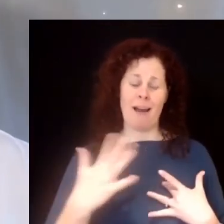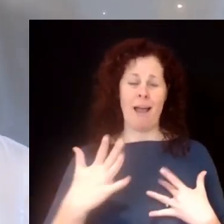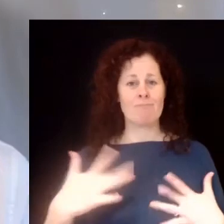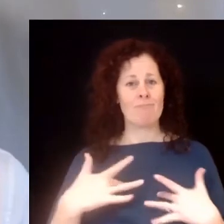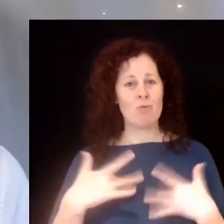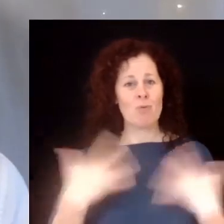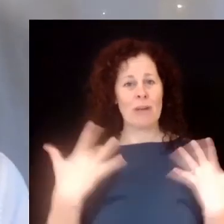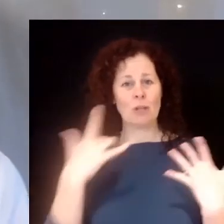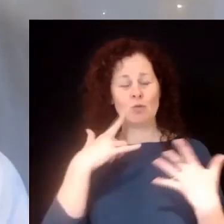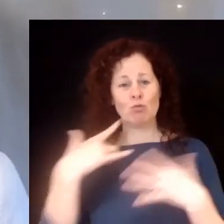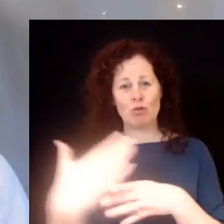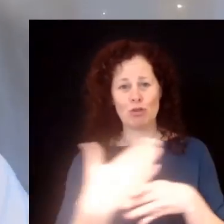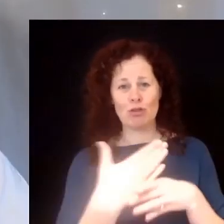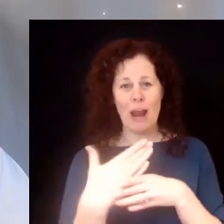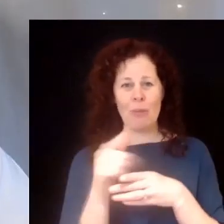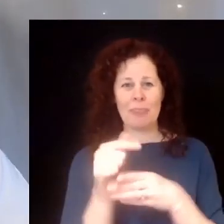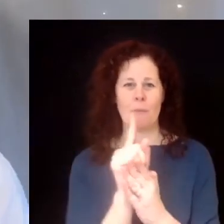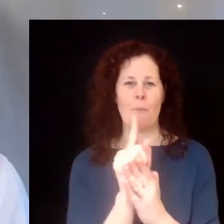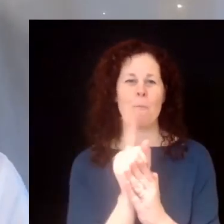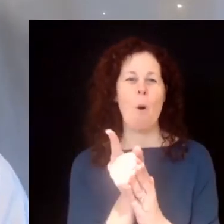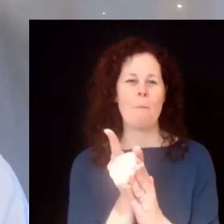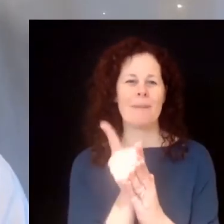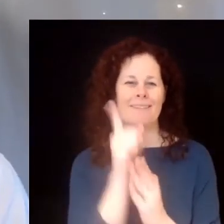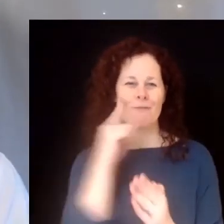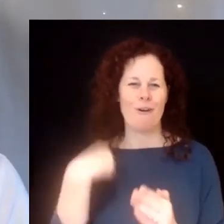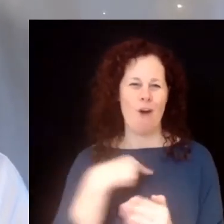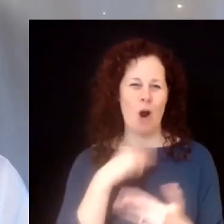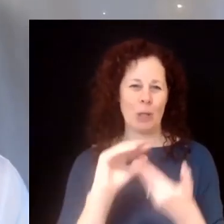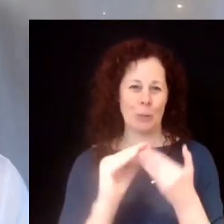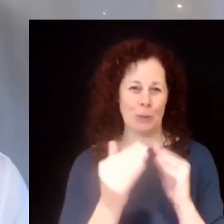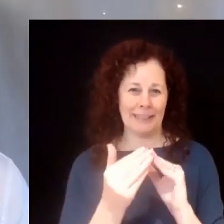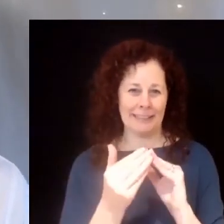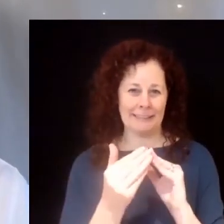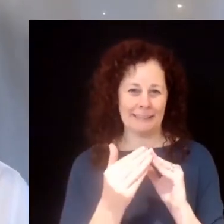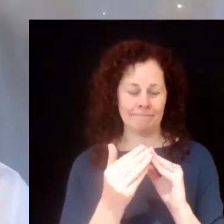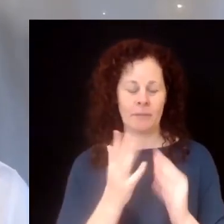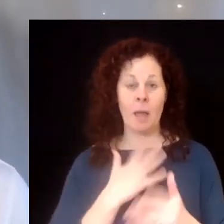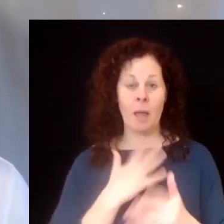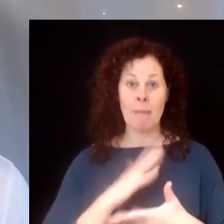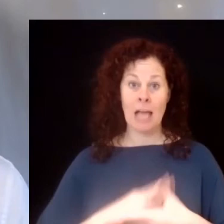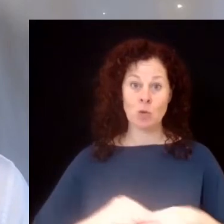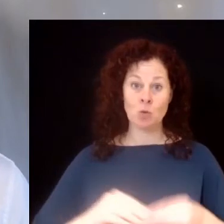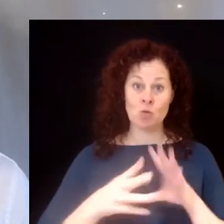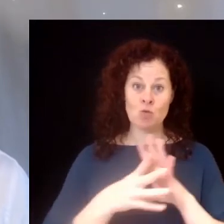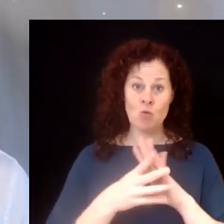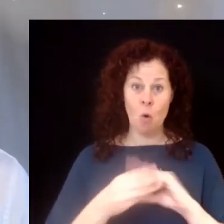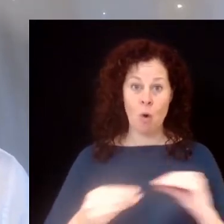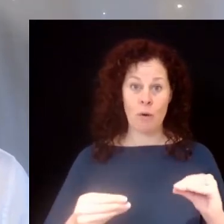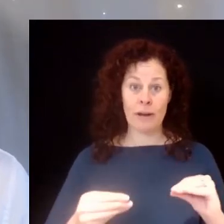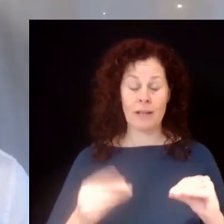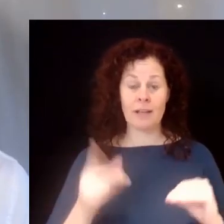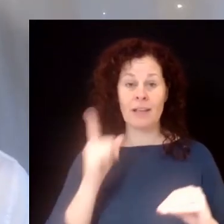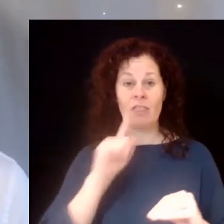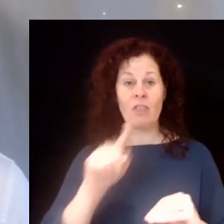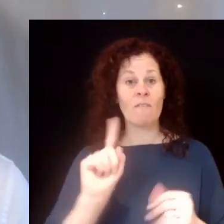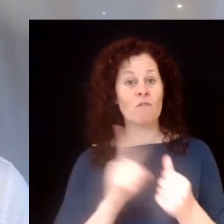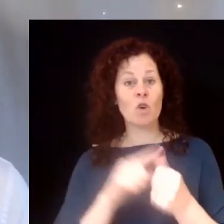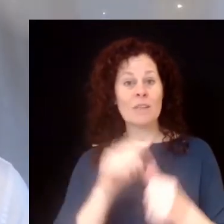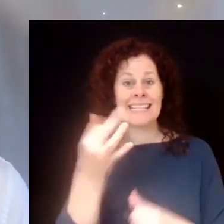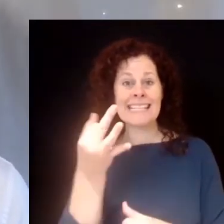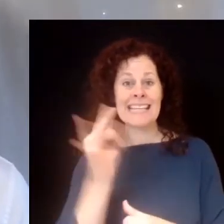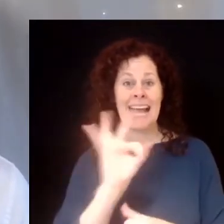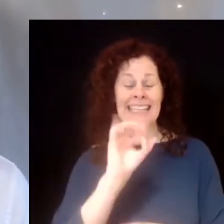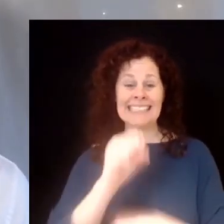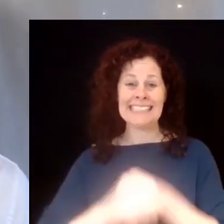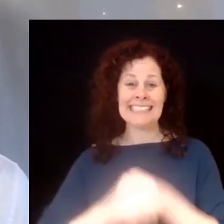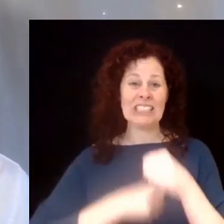Okay, my story. So, the first 19 years of my life did not seem remarkable when I lived them, and it's only in reflection